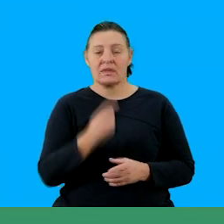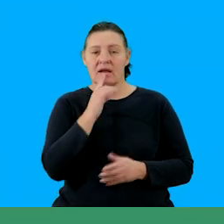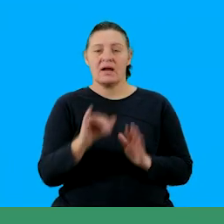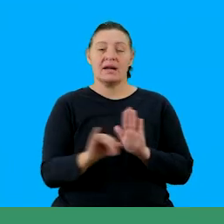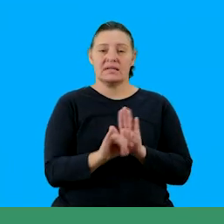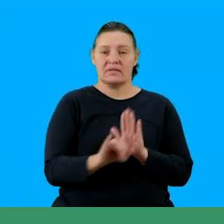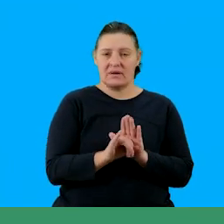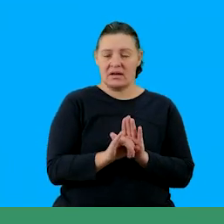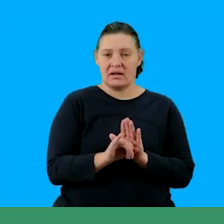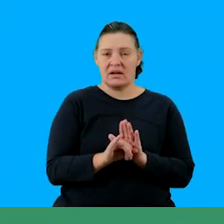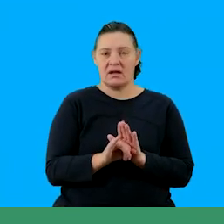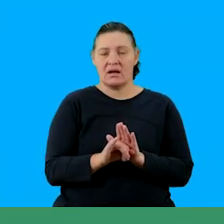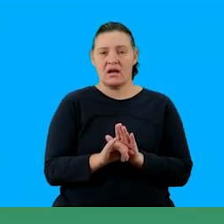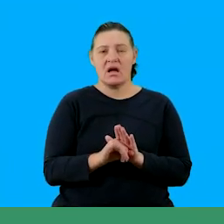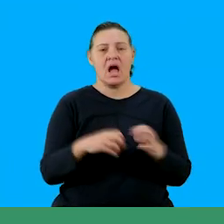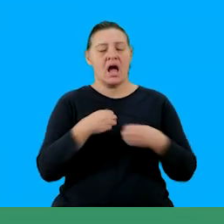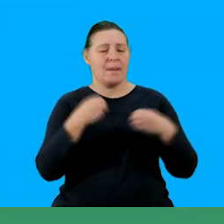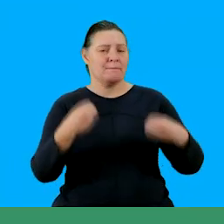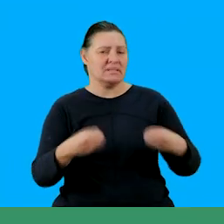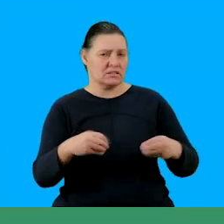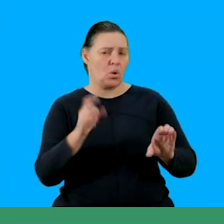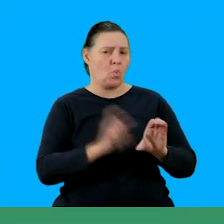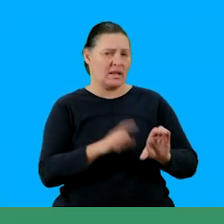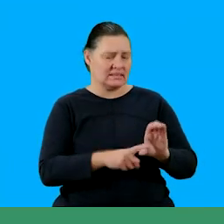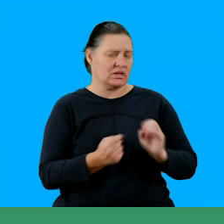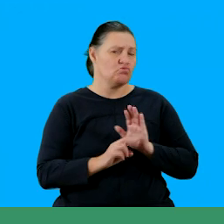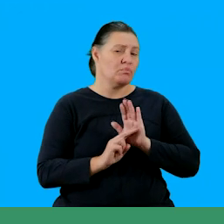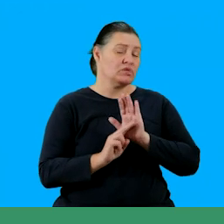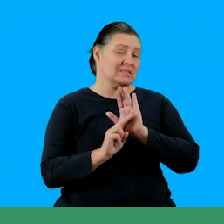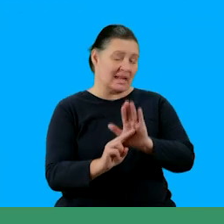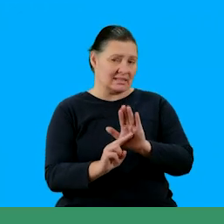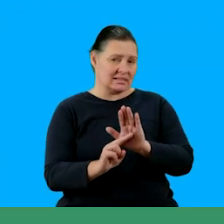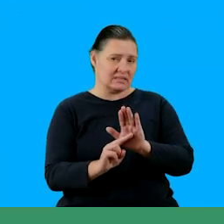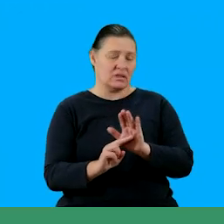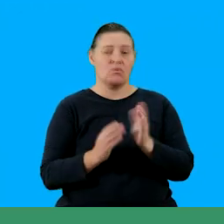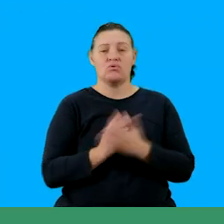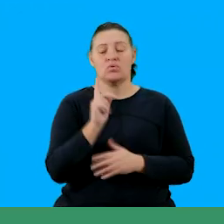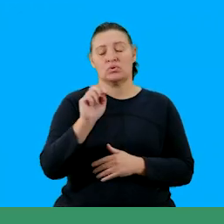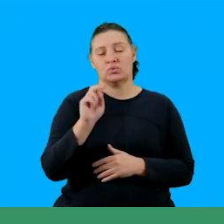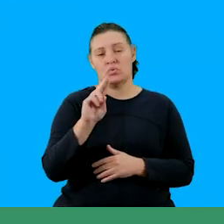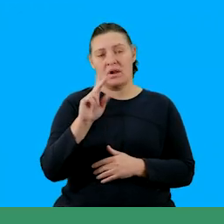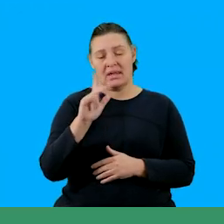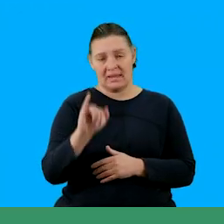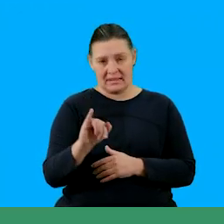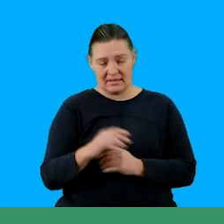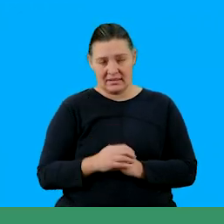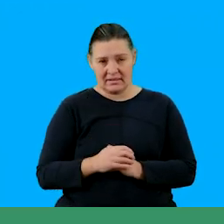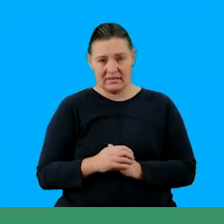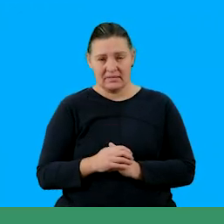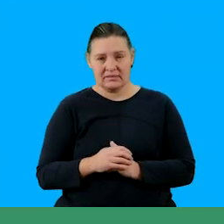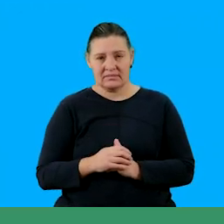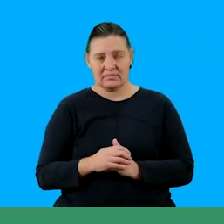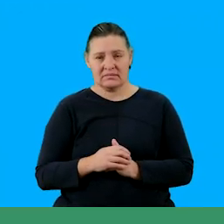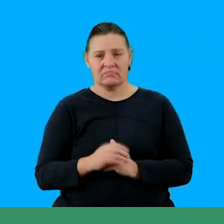It says, identify entrepreneurial qualities that are represented by Tuli. Now, let us go back